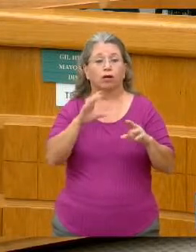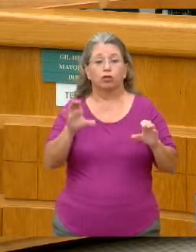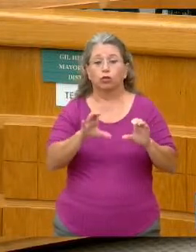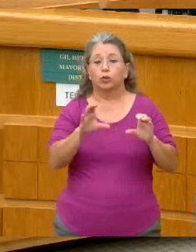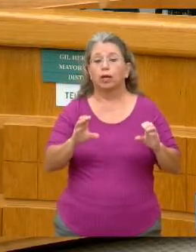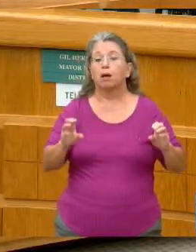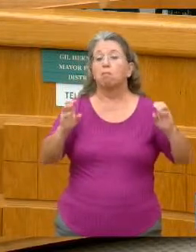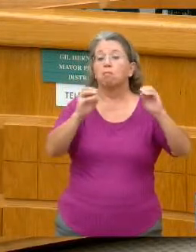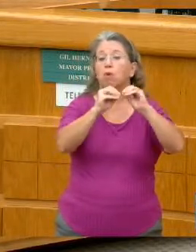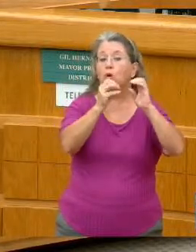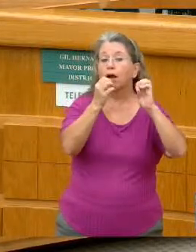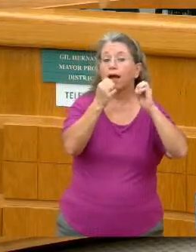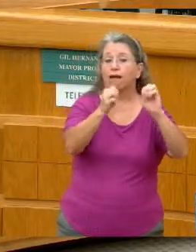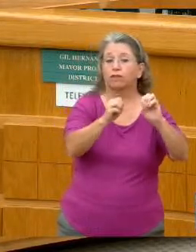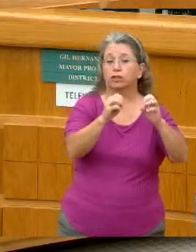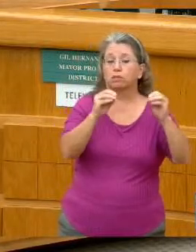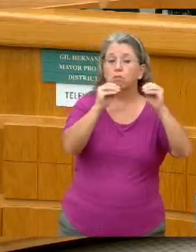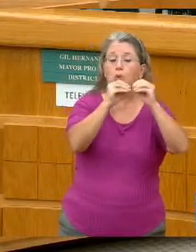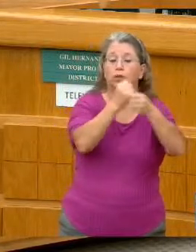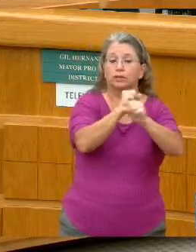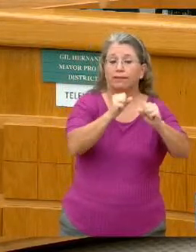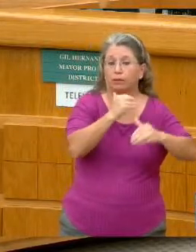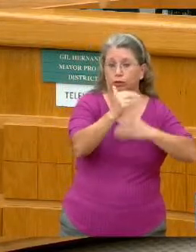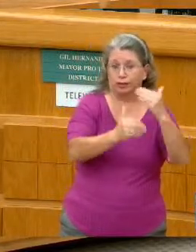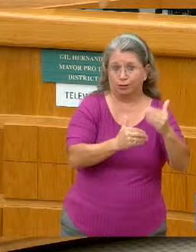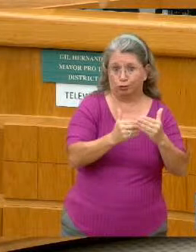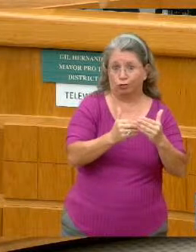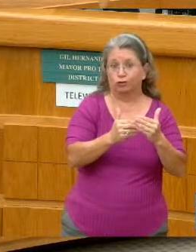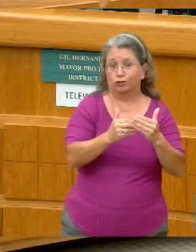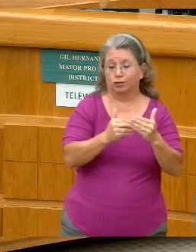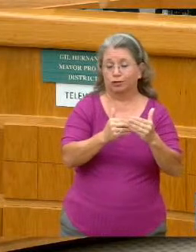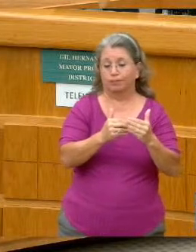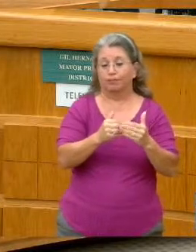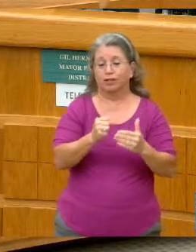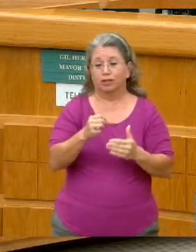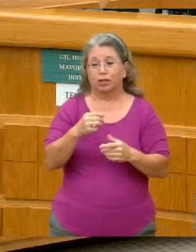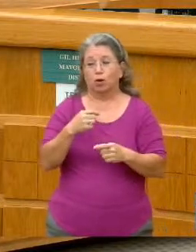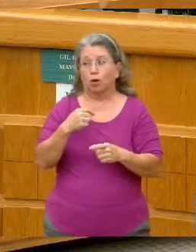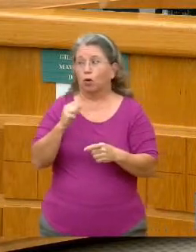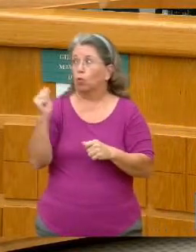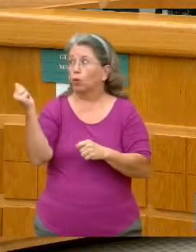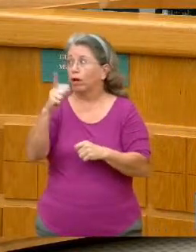people. So this is a reason for concern that we all should have.